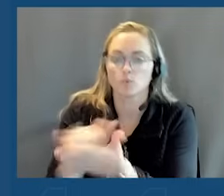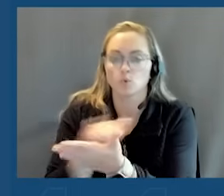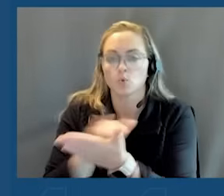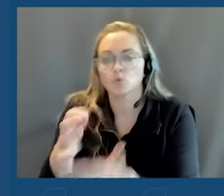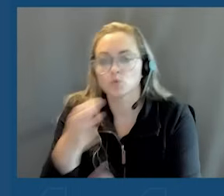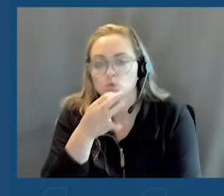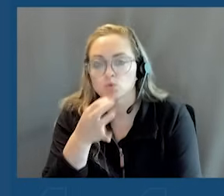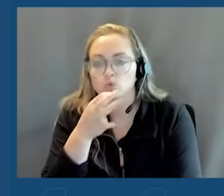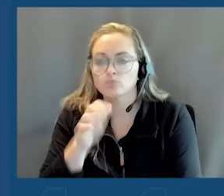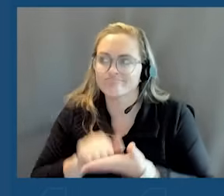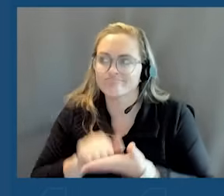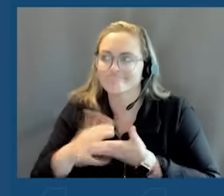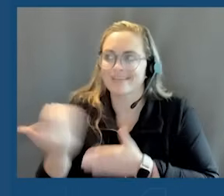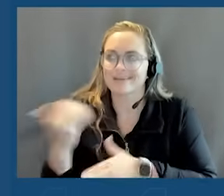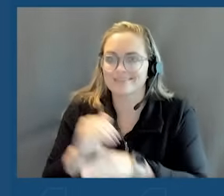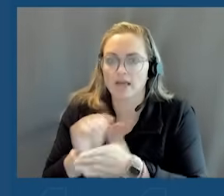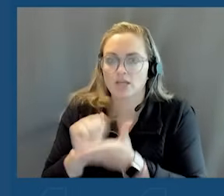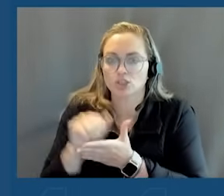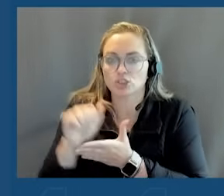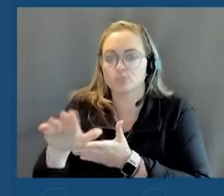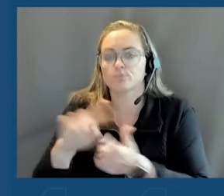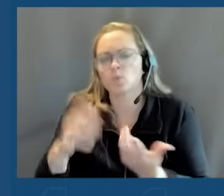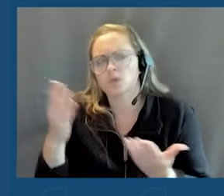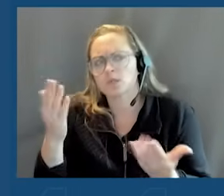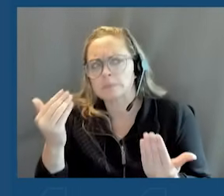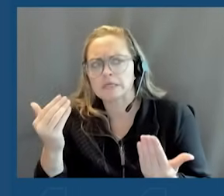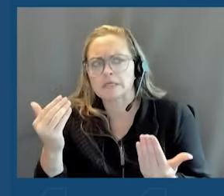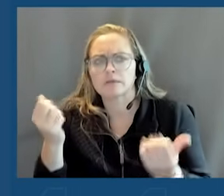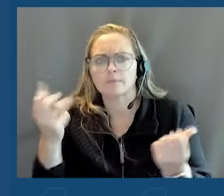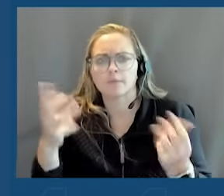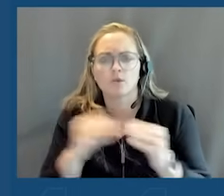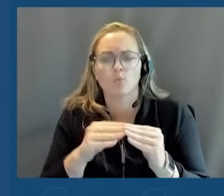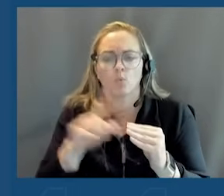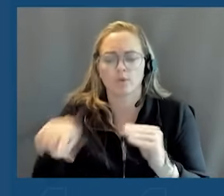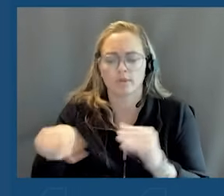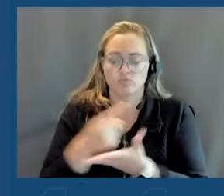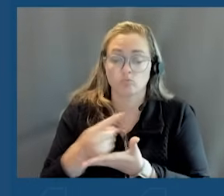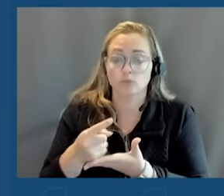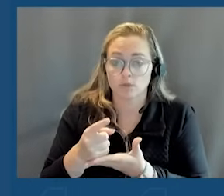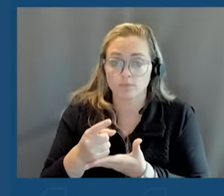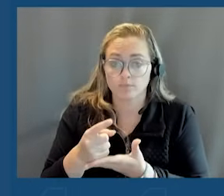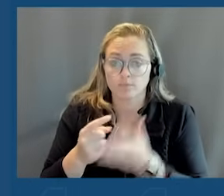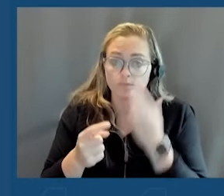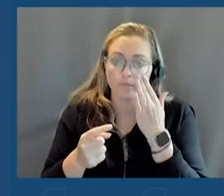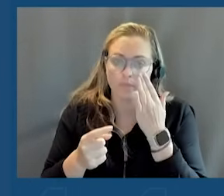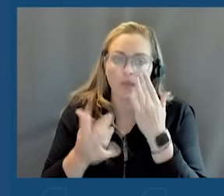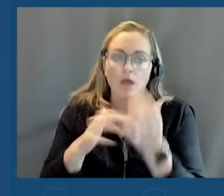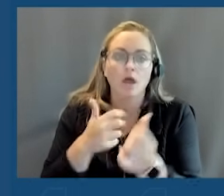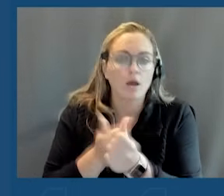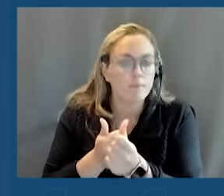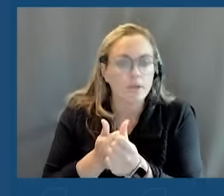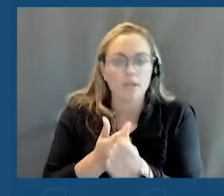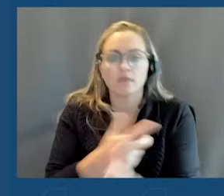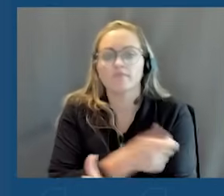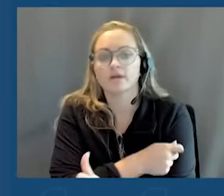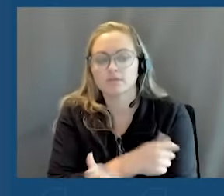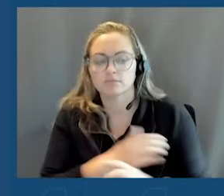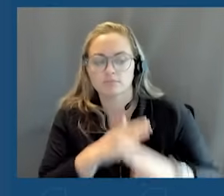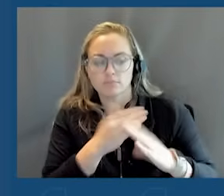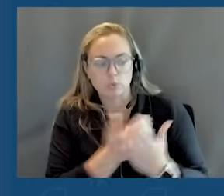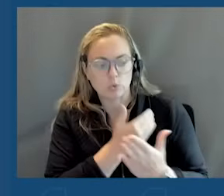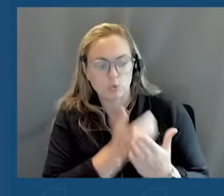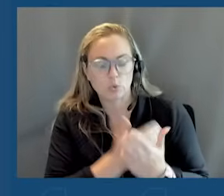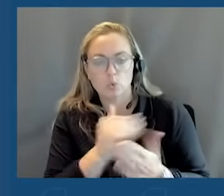shipped last night. We expect many more later this week. The updated vaccine guards against the newer